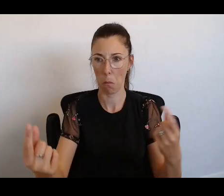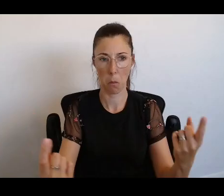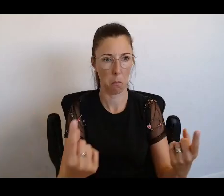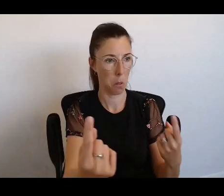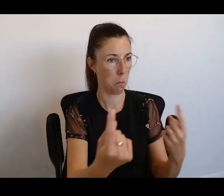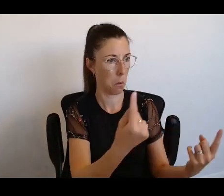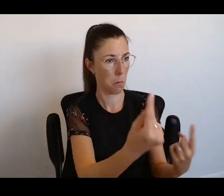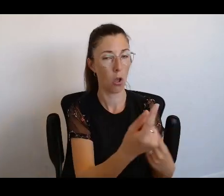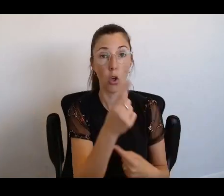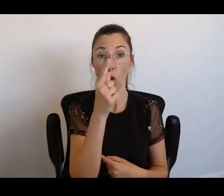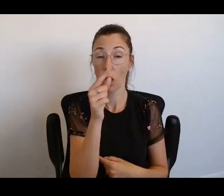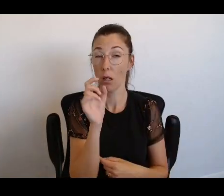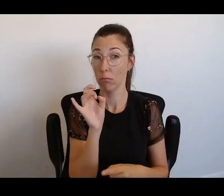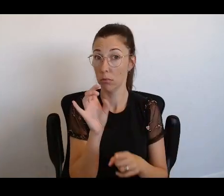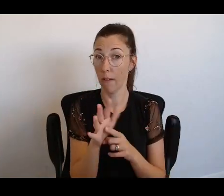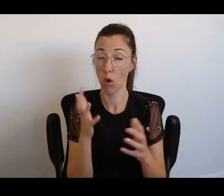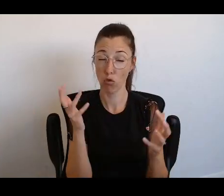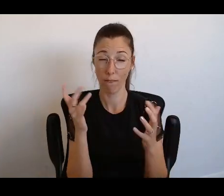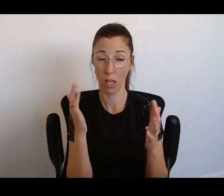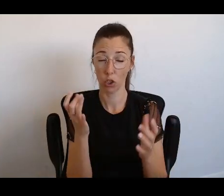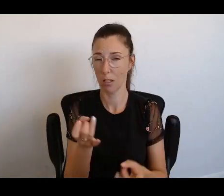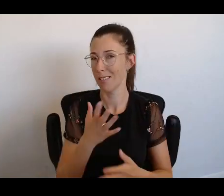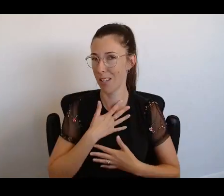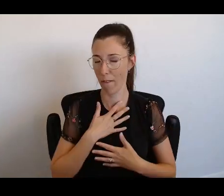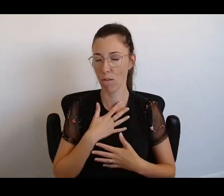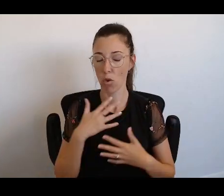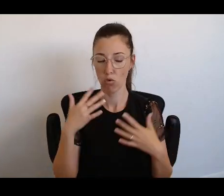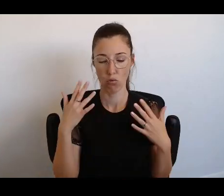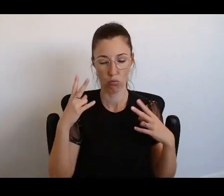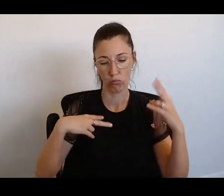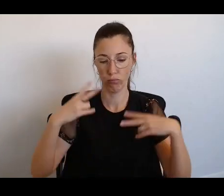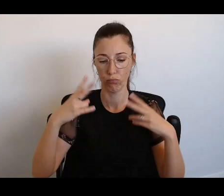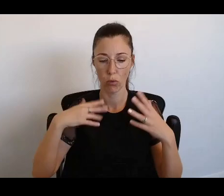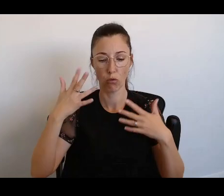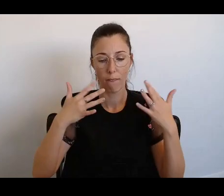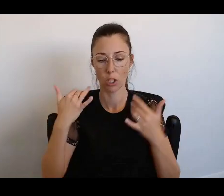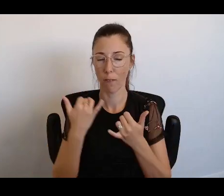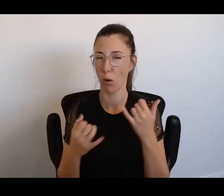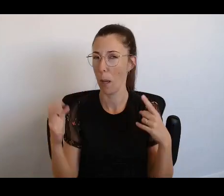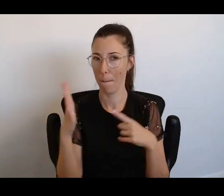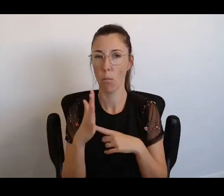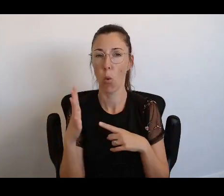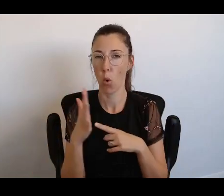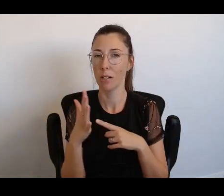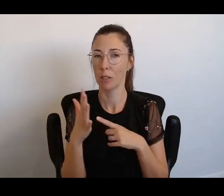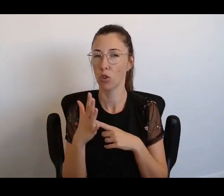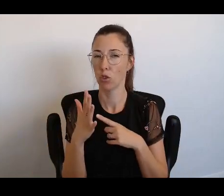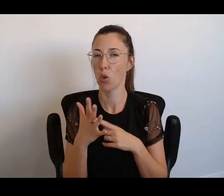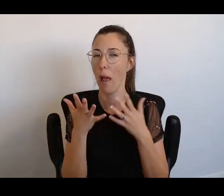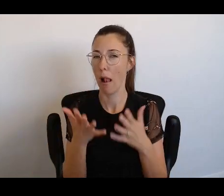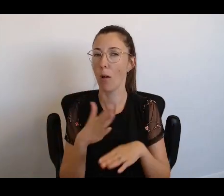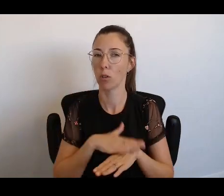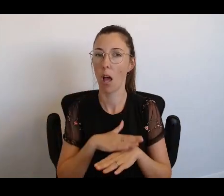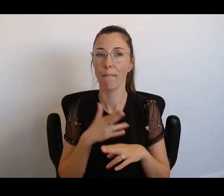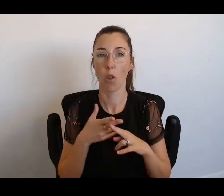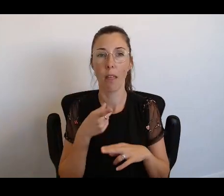your own. Reflection's a really important part of what we do here and making time and space for it. And so we invite you to either